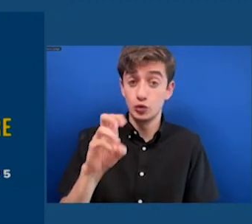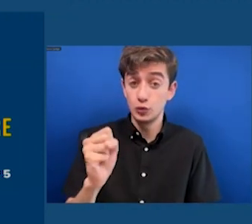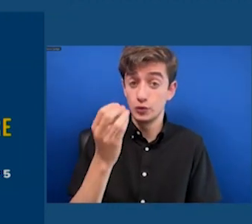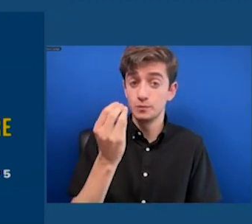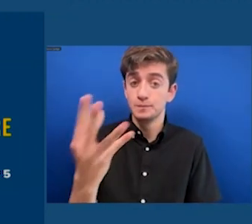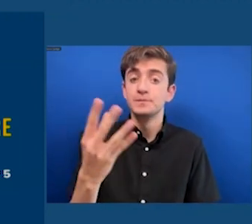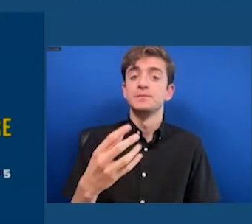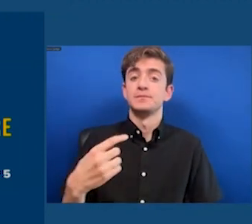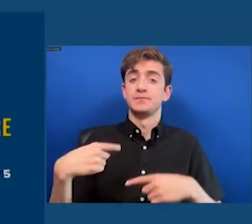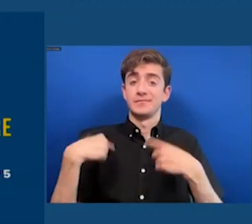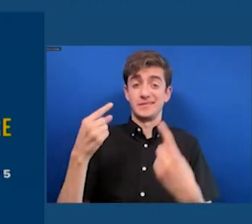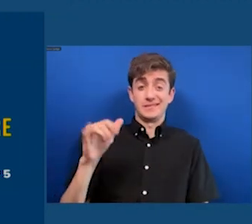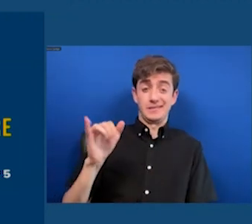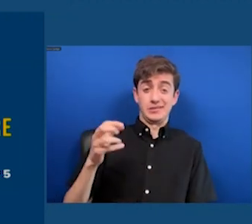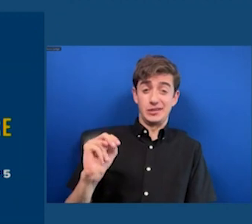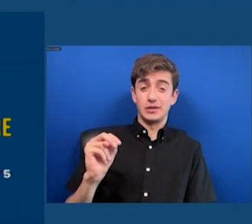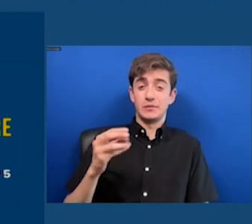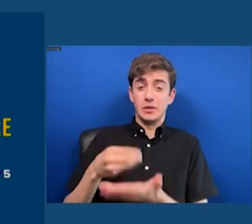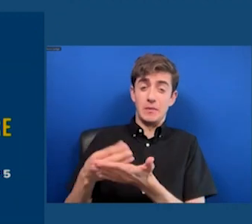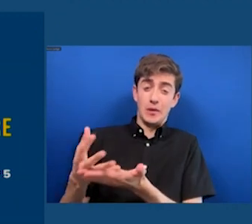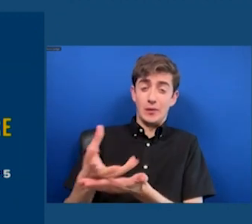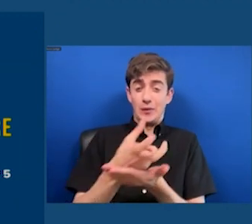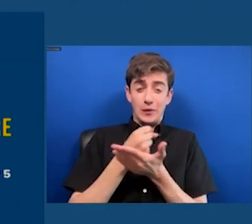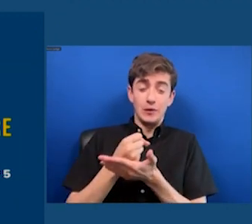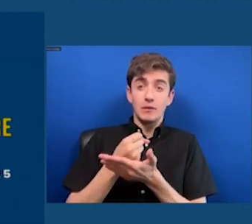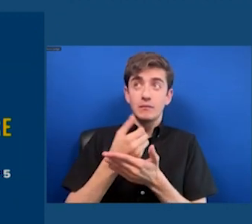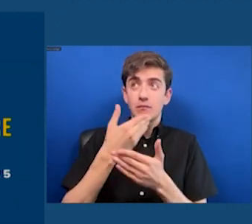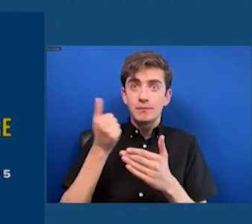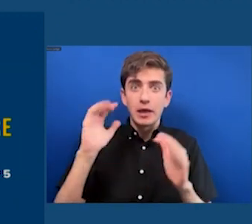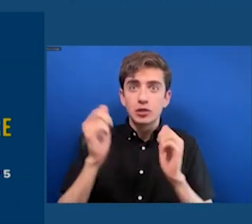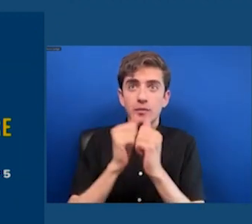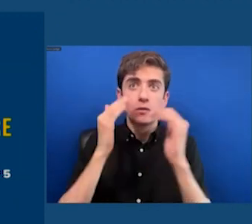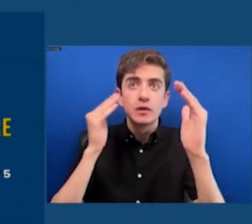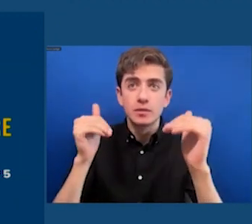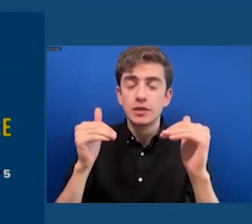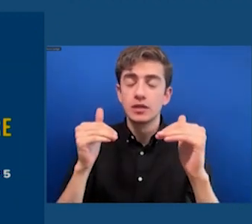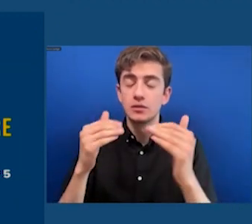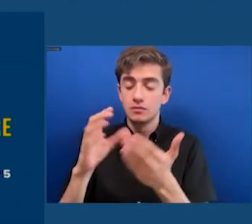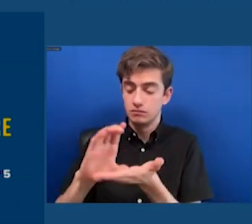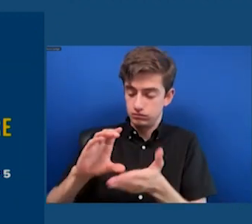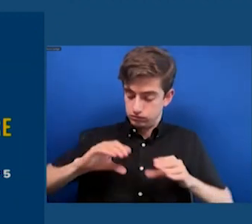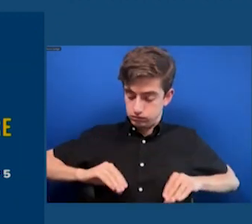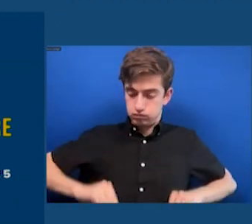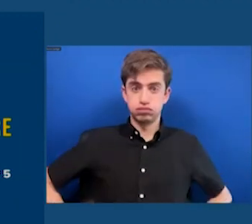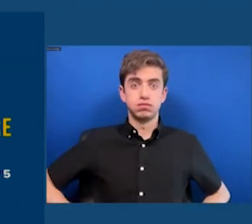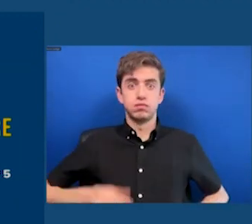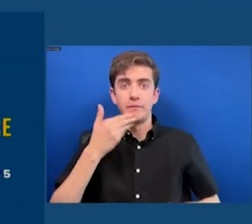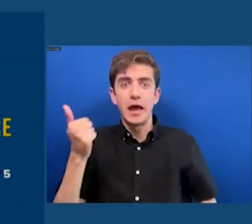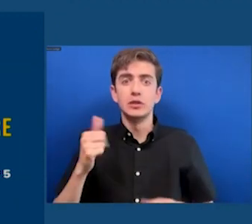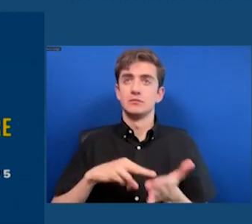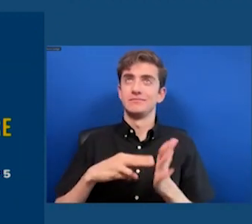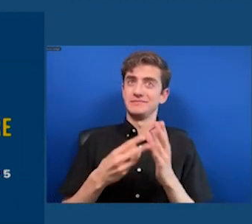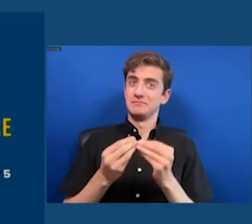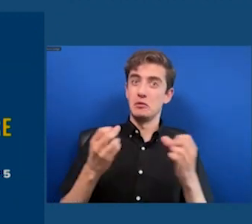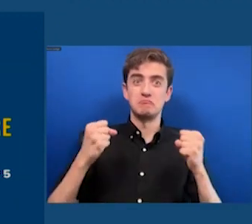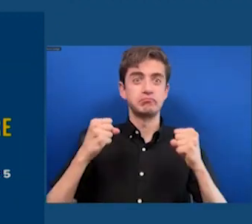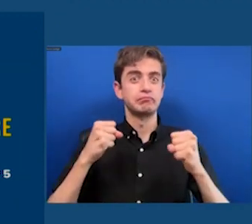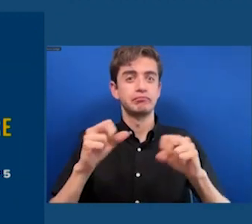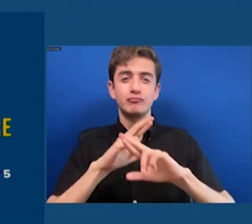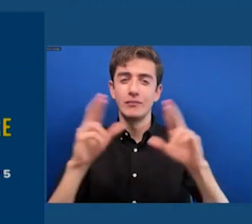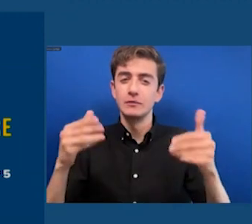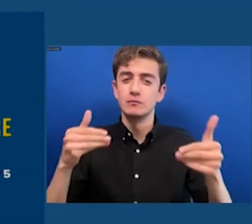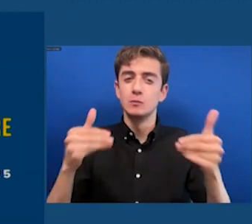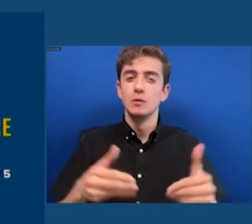revenue projections have exceeded expectations, putting us in a stronger position, and it allows us to